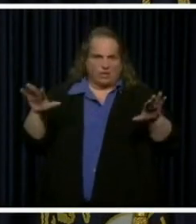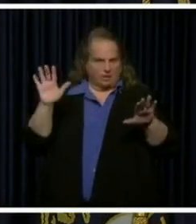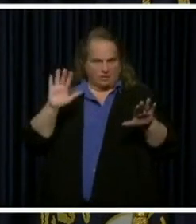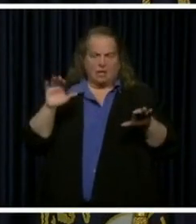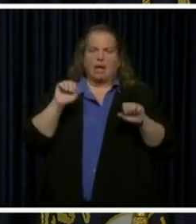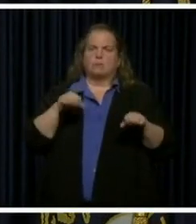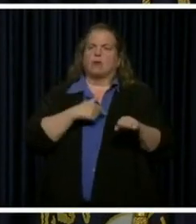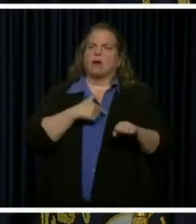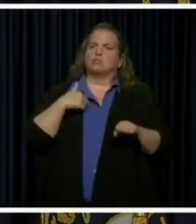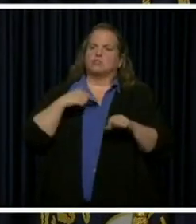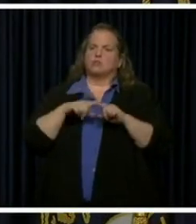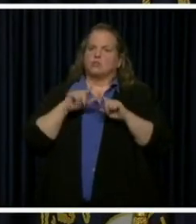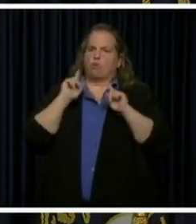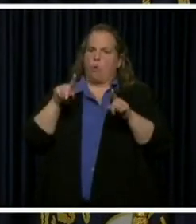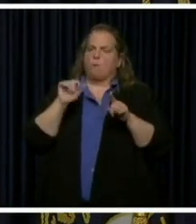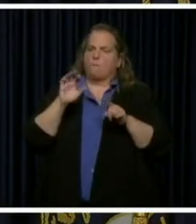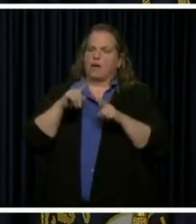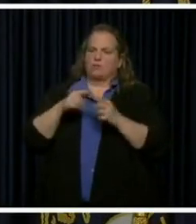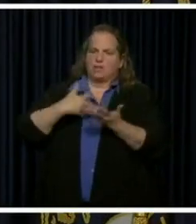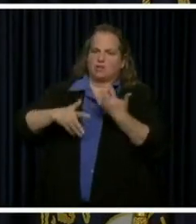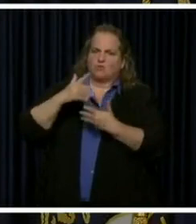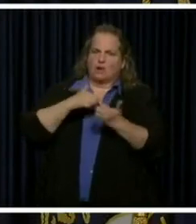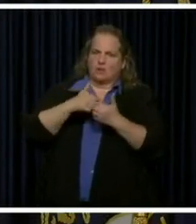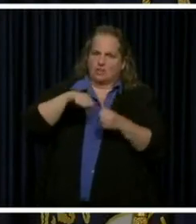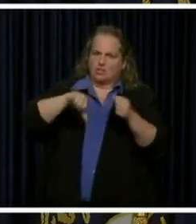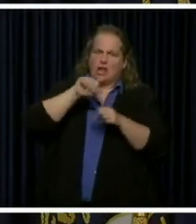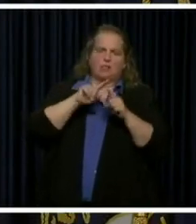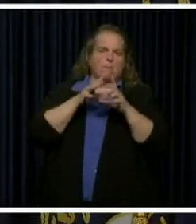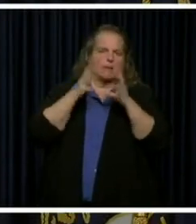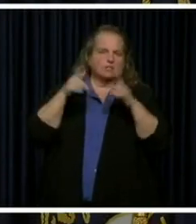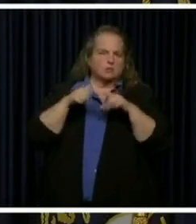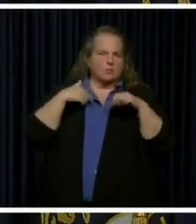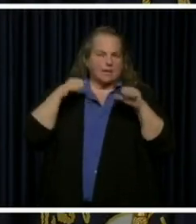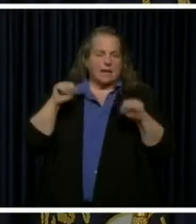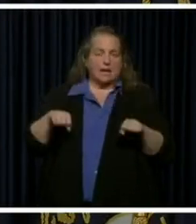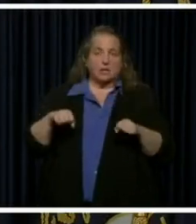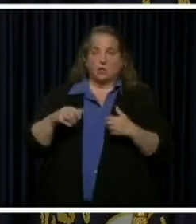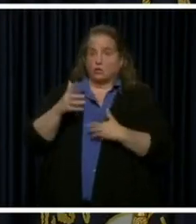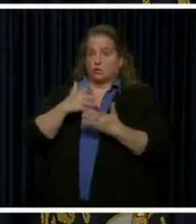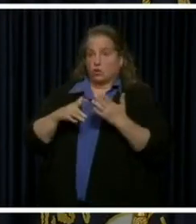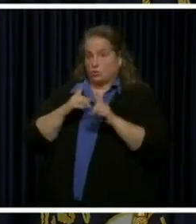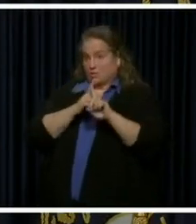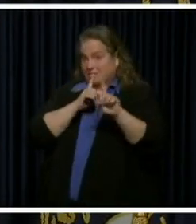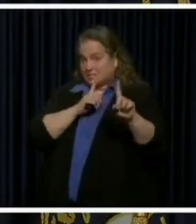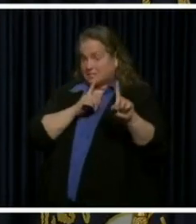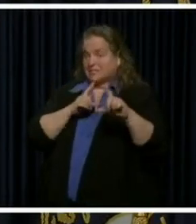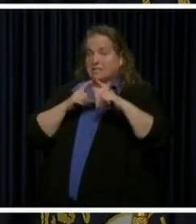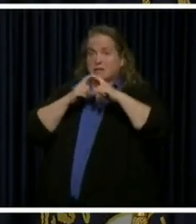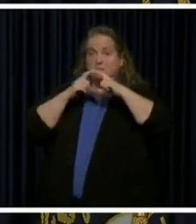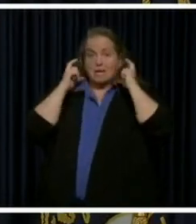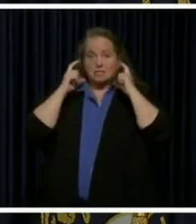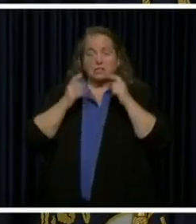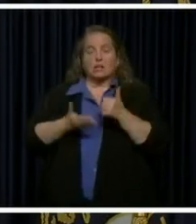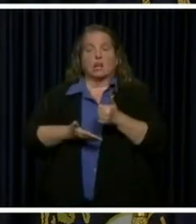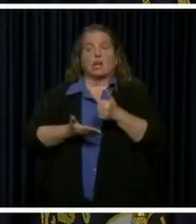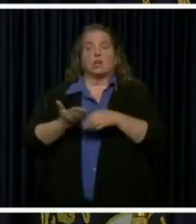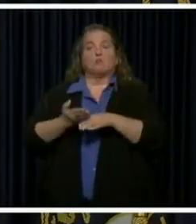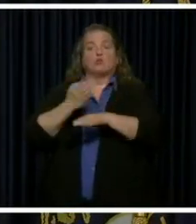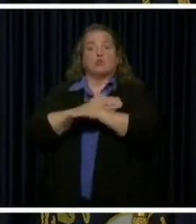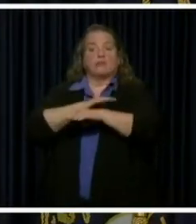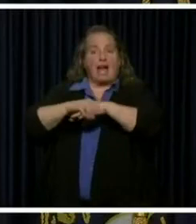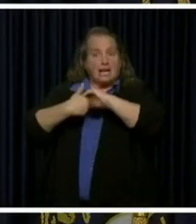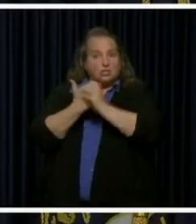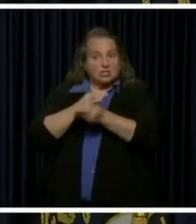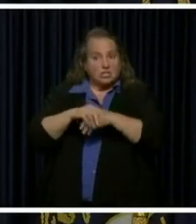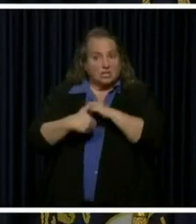back to interacting with each other as much as we can. Social distancing, masking, improved hygiene with washing